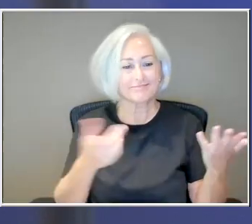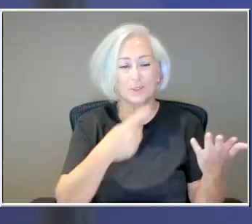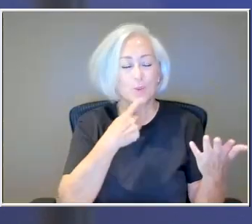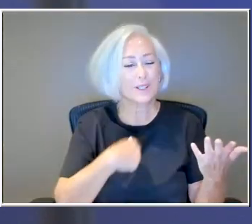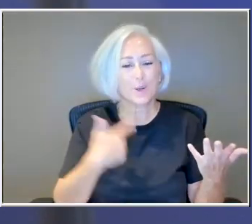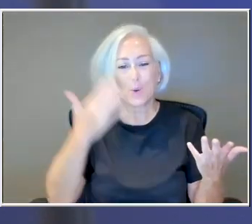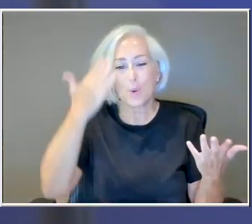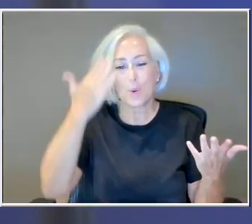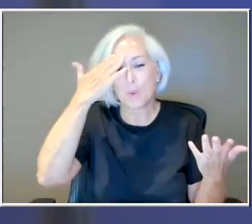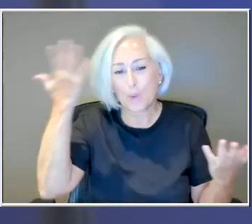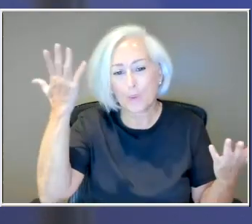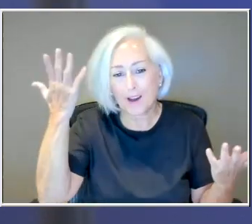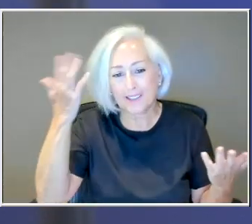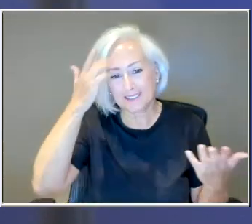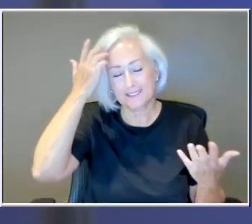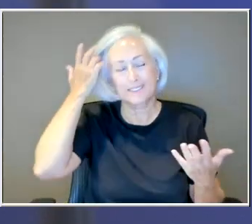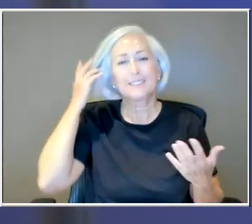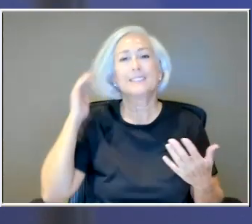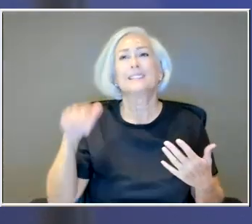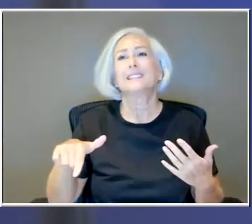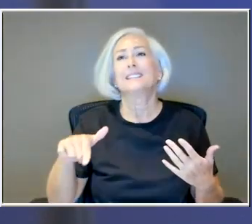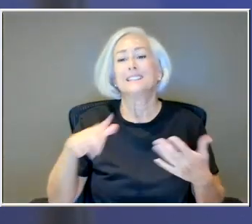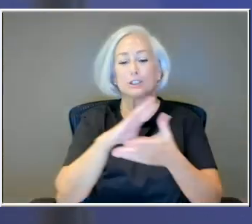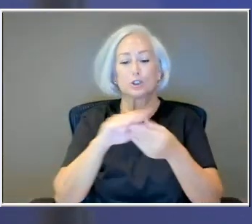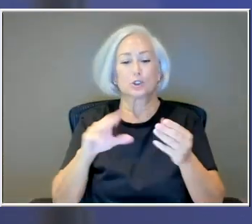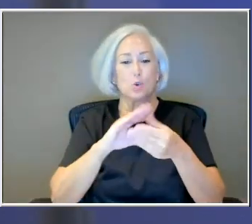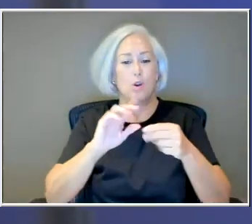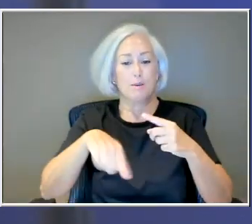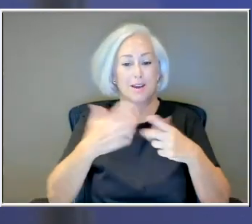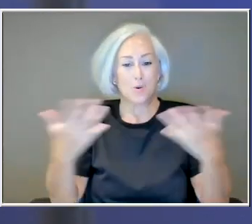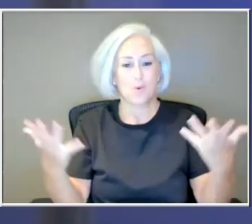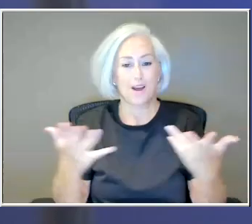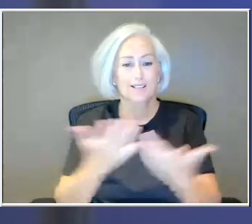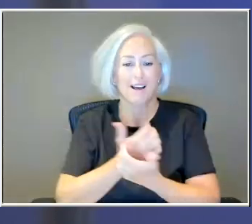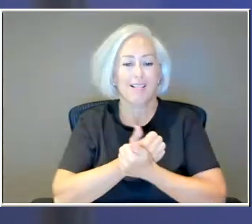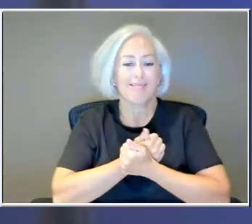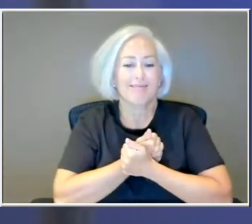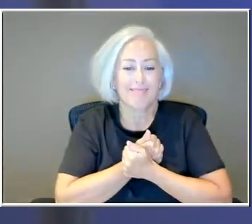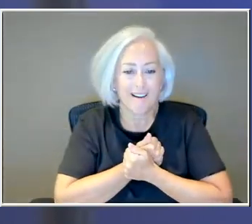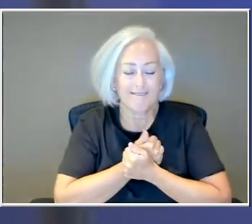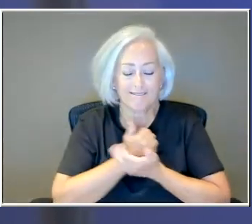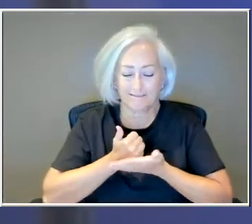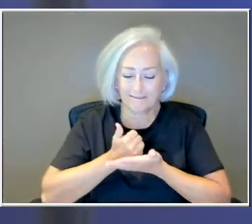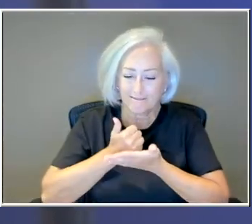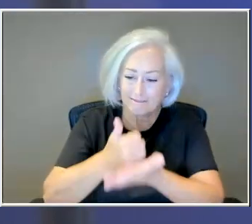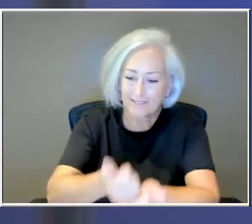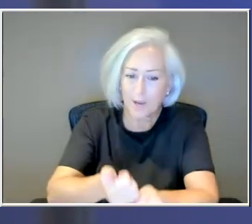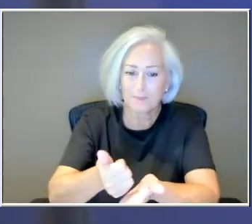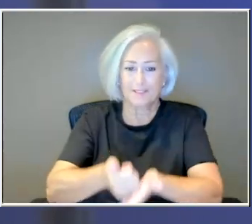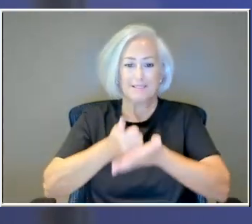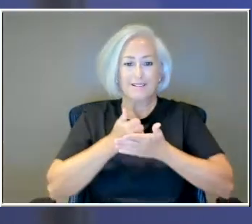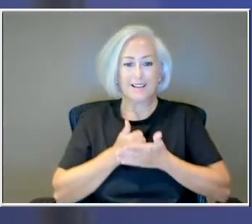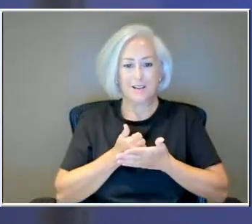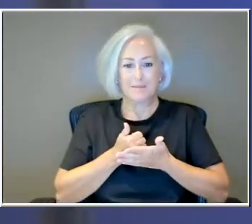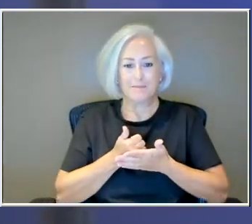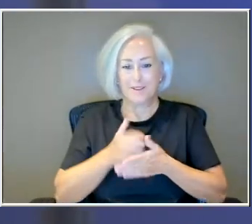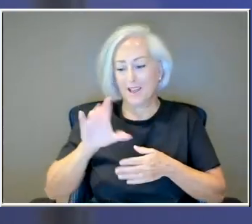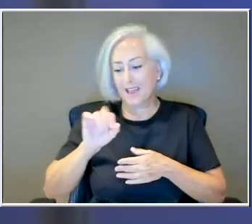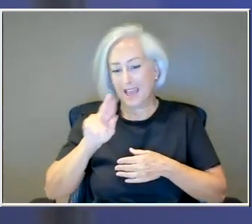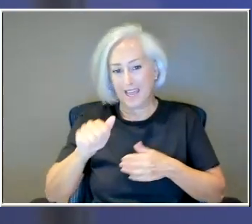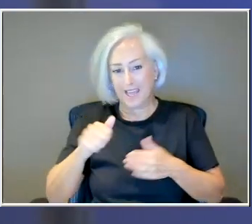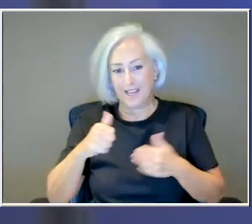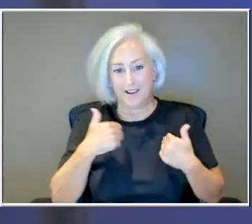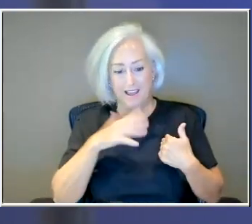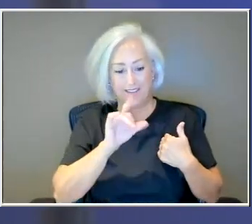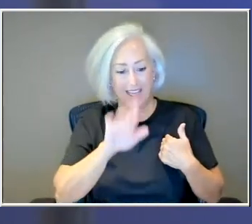This is a story of love, and helping each other. Anna has cancer. She's a young mom.